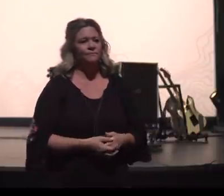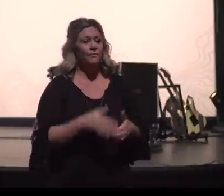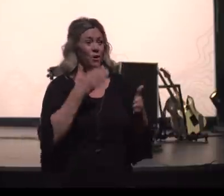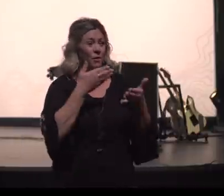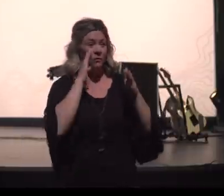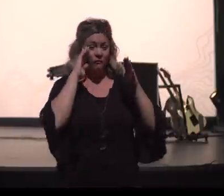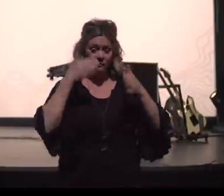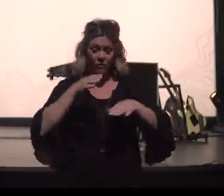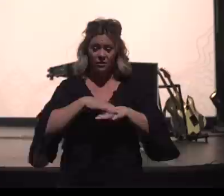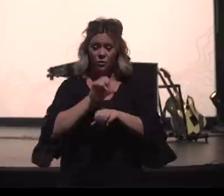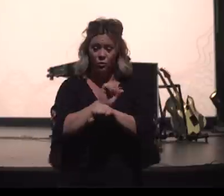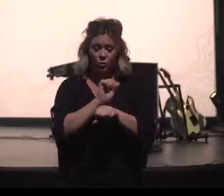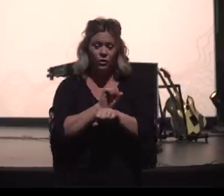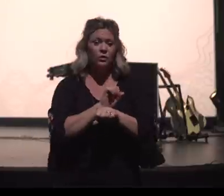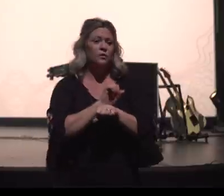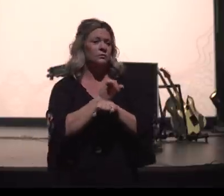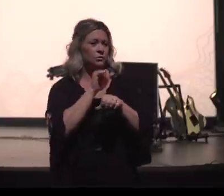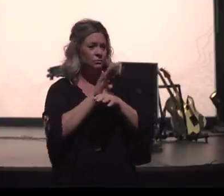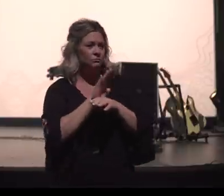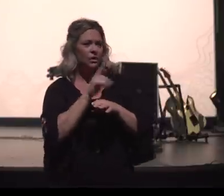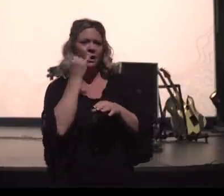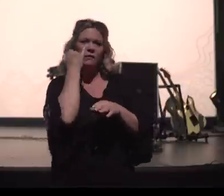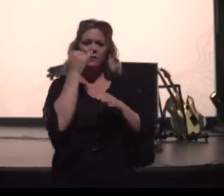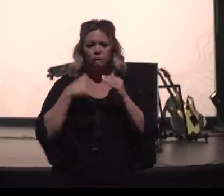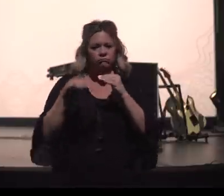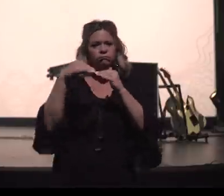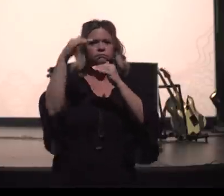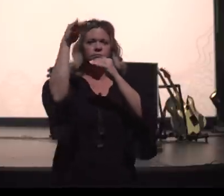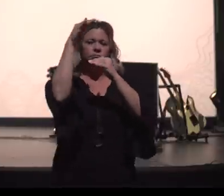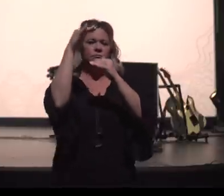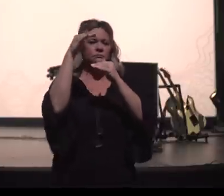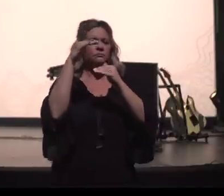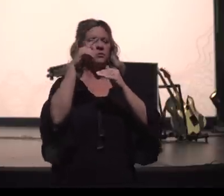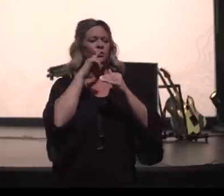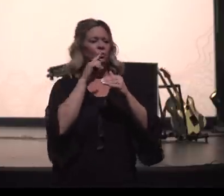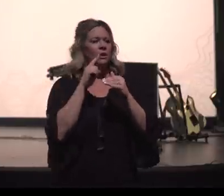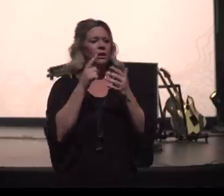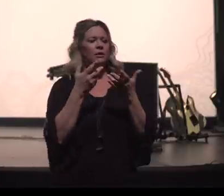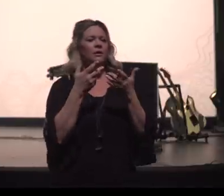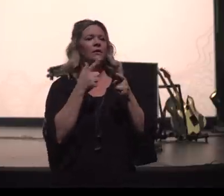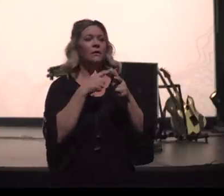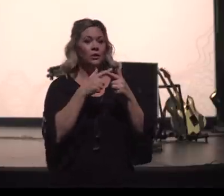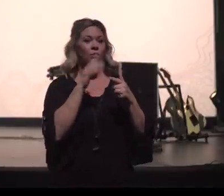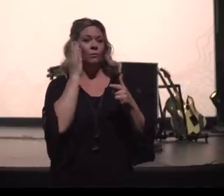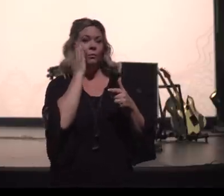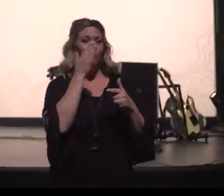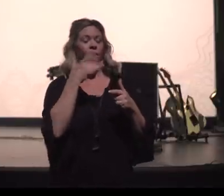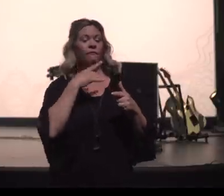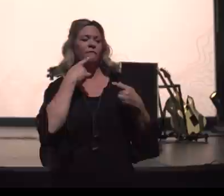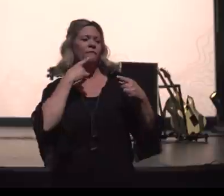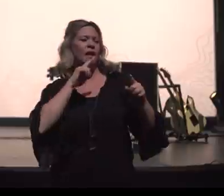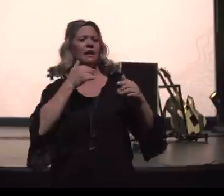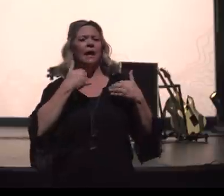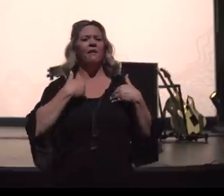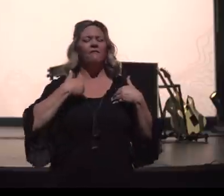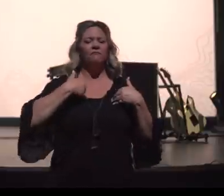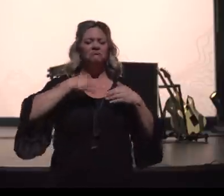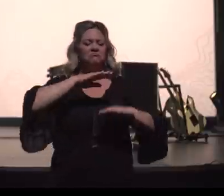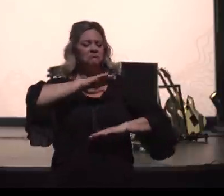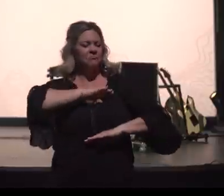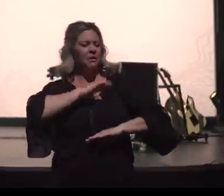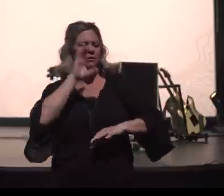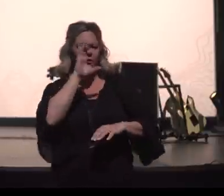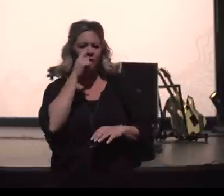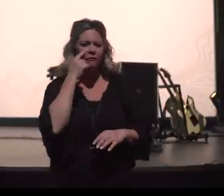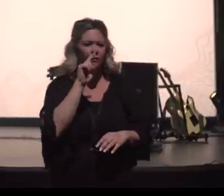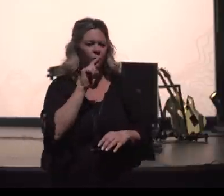You're focused on your work and your career because you think if you just get more prestige and you kind of work your way up the ladder that you'll finally have the satisfaction that you've been